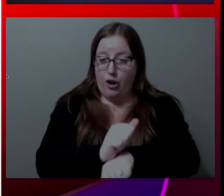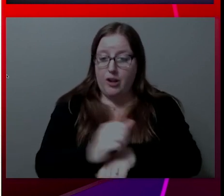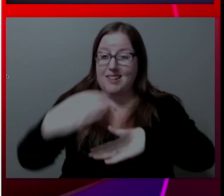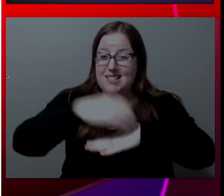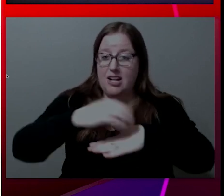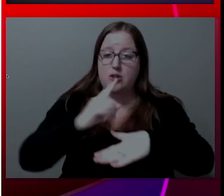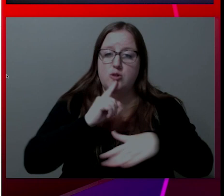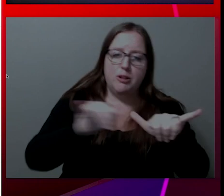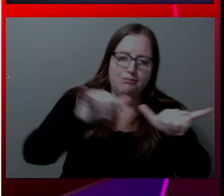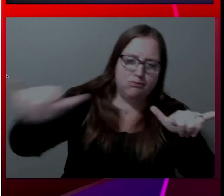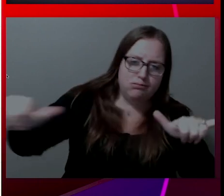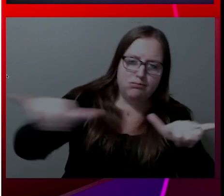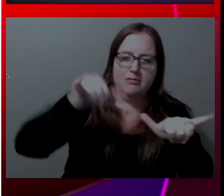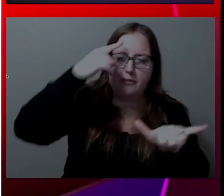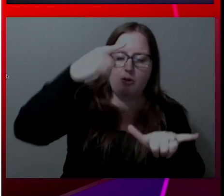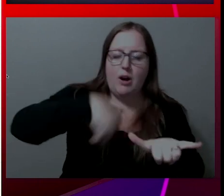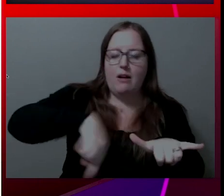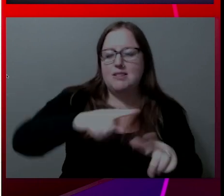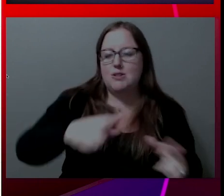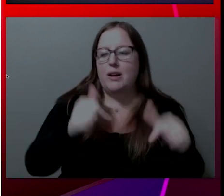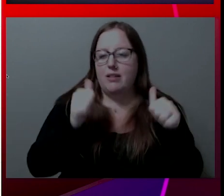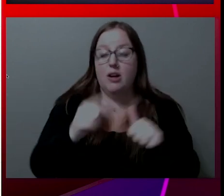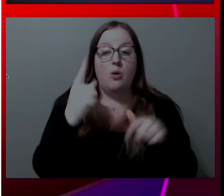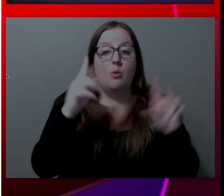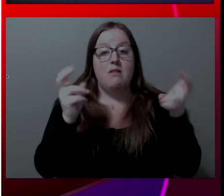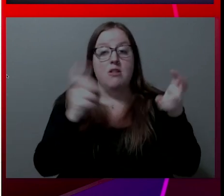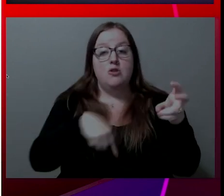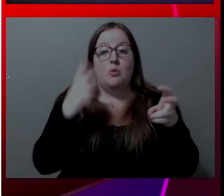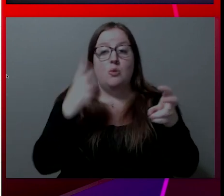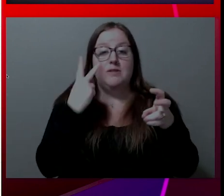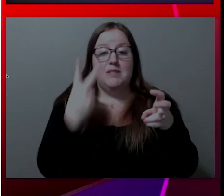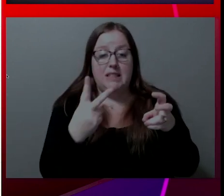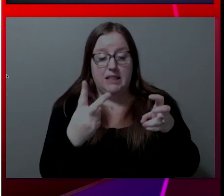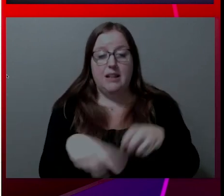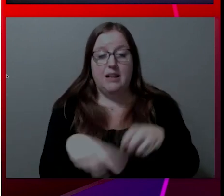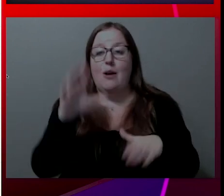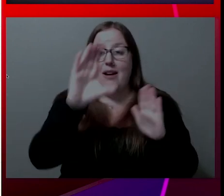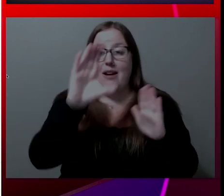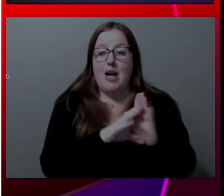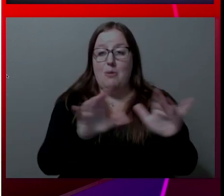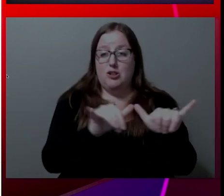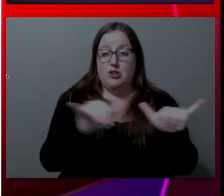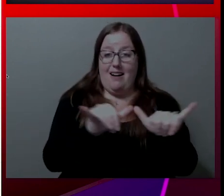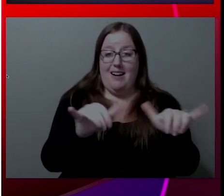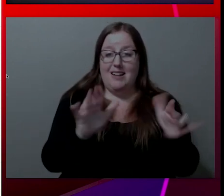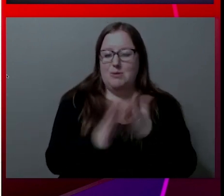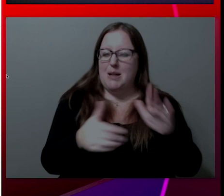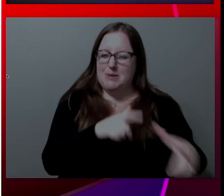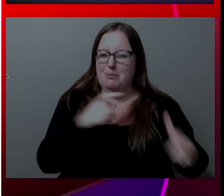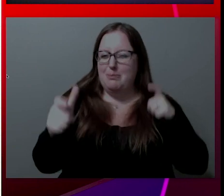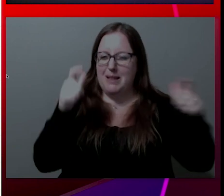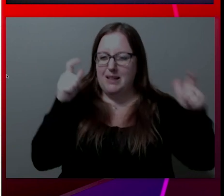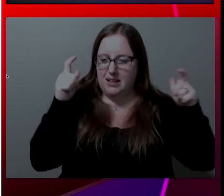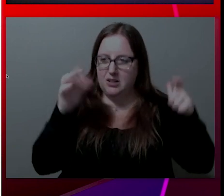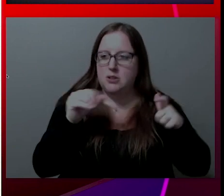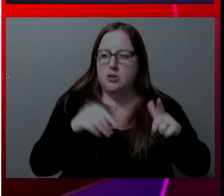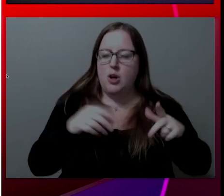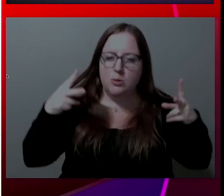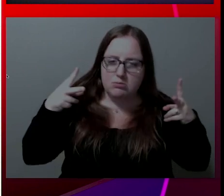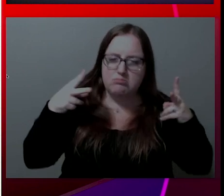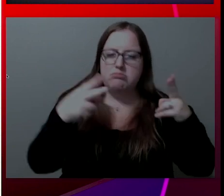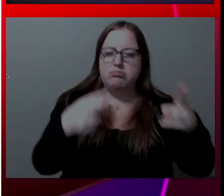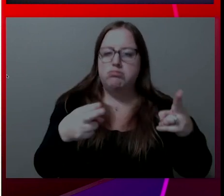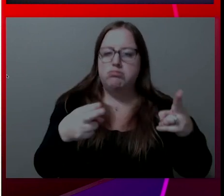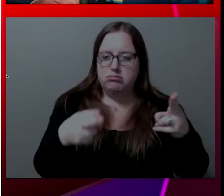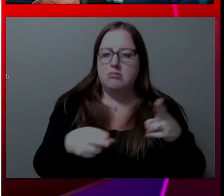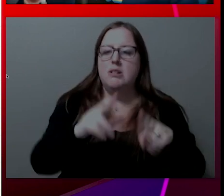it up pretty quickly. The one issue we have seen is our image size gets fairly large, and so trimming down your